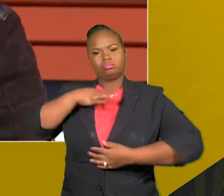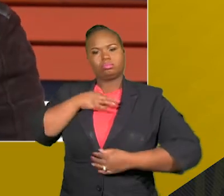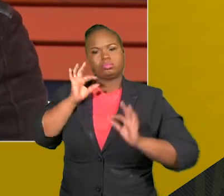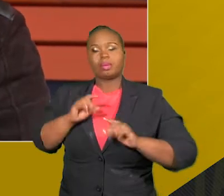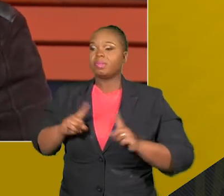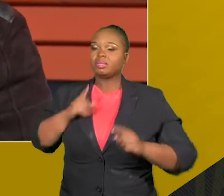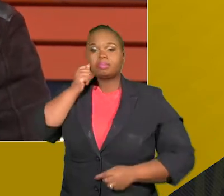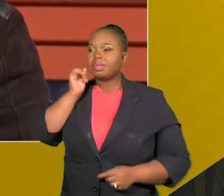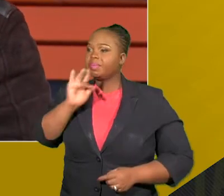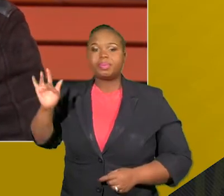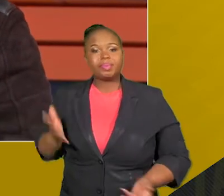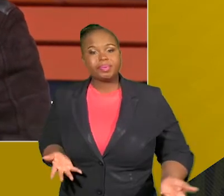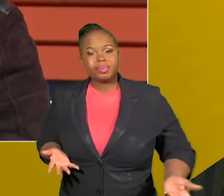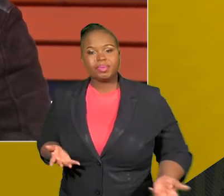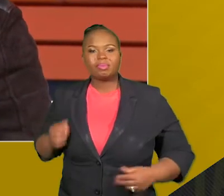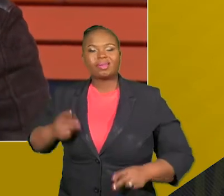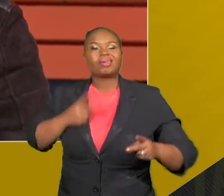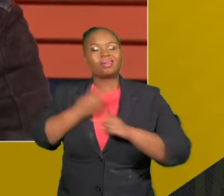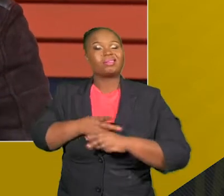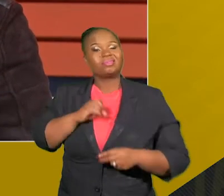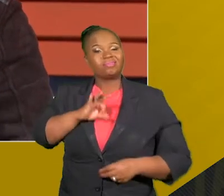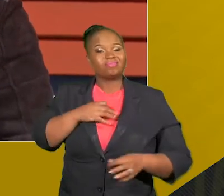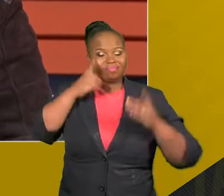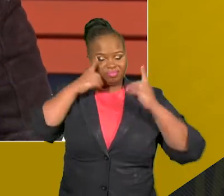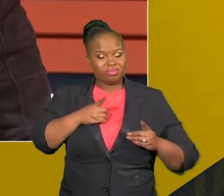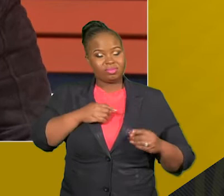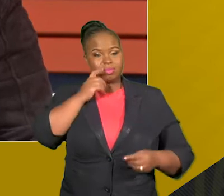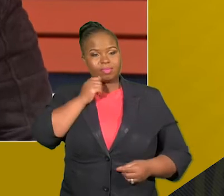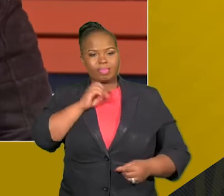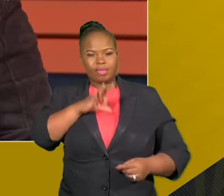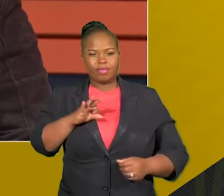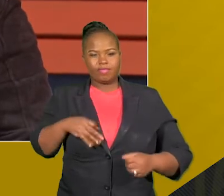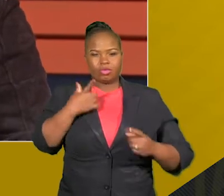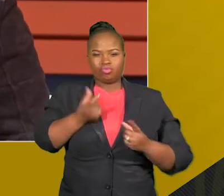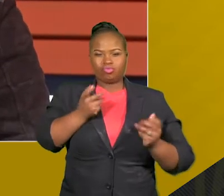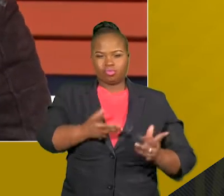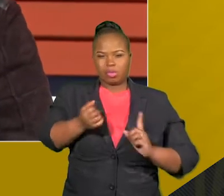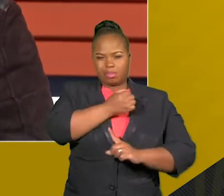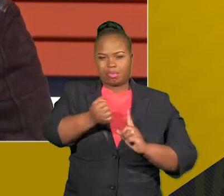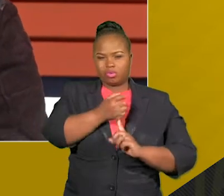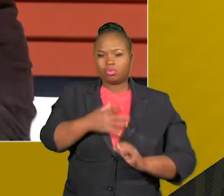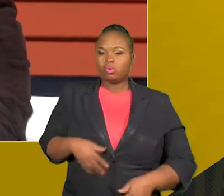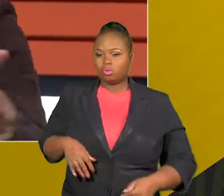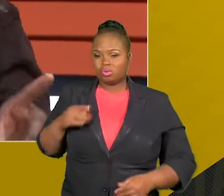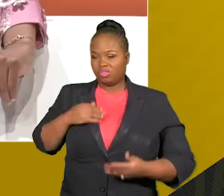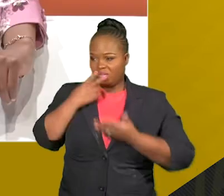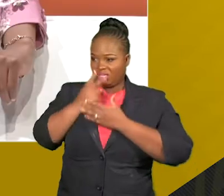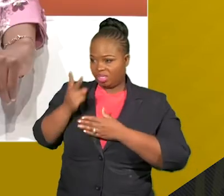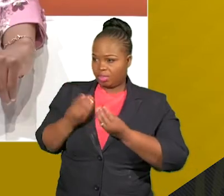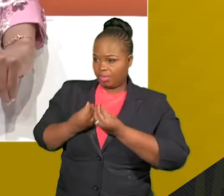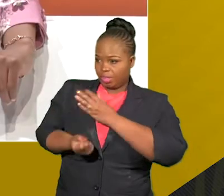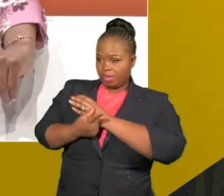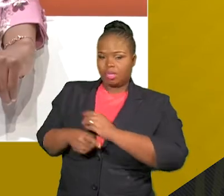lentuzane but indoda ayikho lapho. Indoda ama decision ukuthi mase ka actor ngalendlela khona isikhathi sokuthi uthule noma uyibone into ikhona